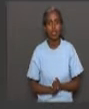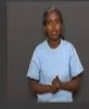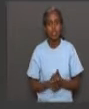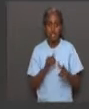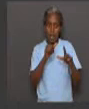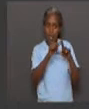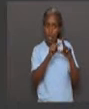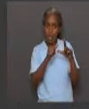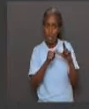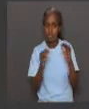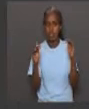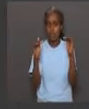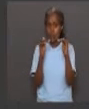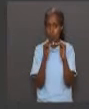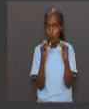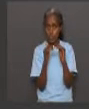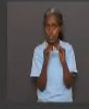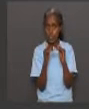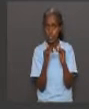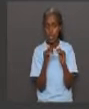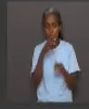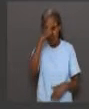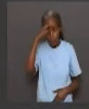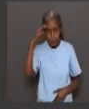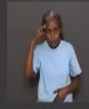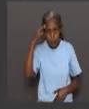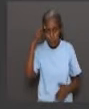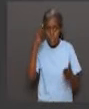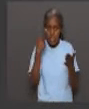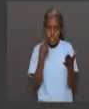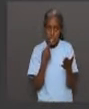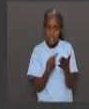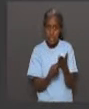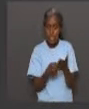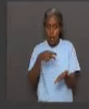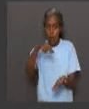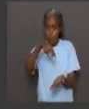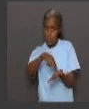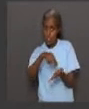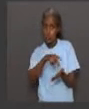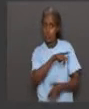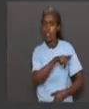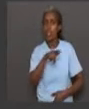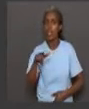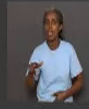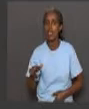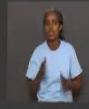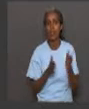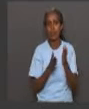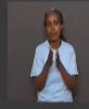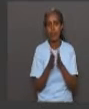angles are congruent because their constituent lines are